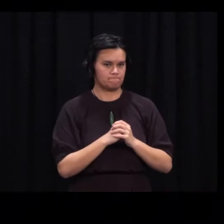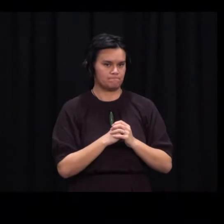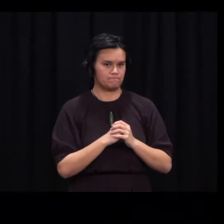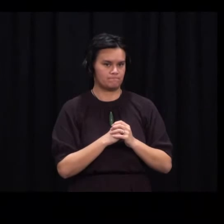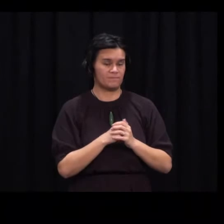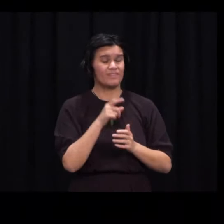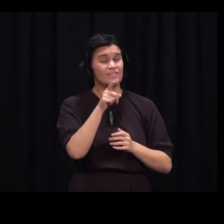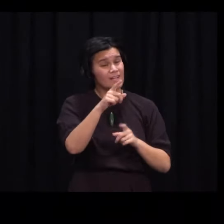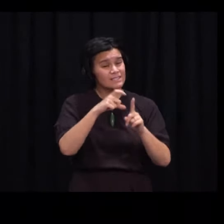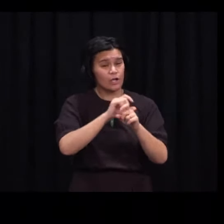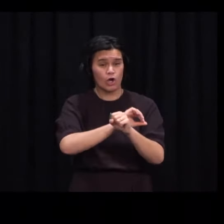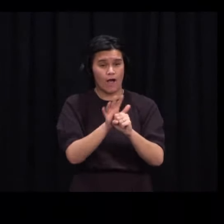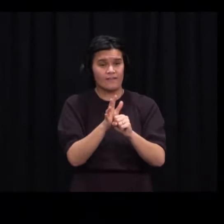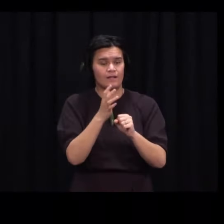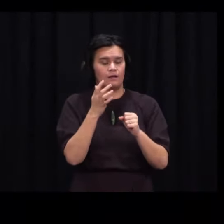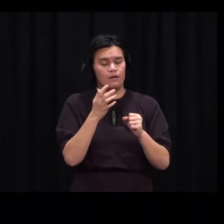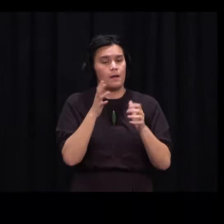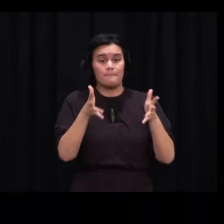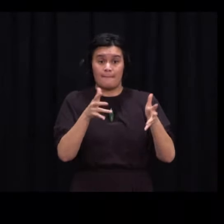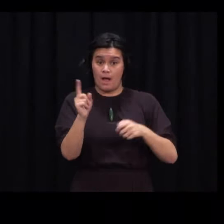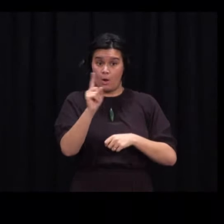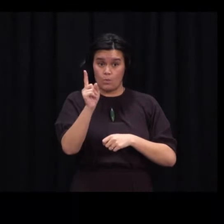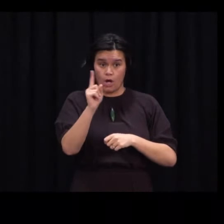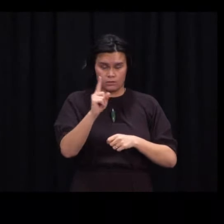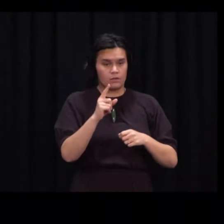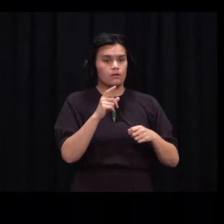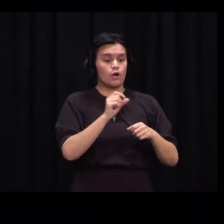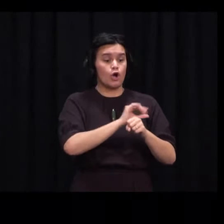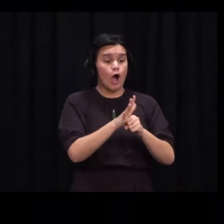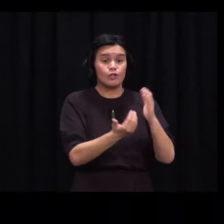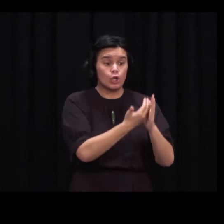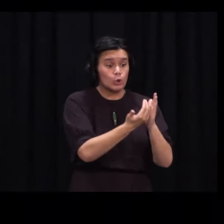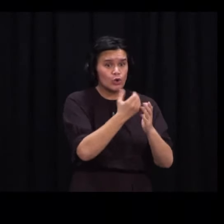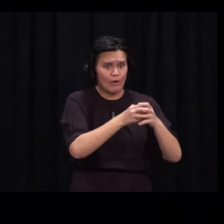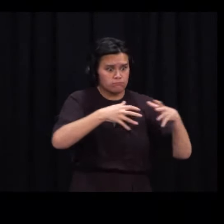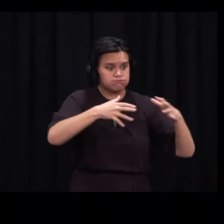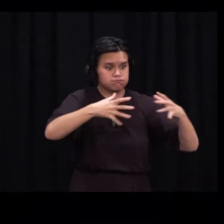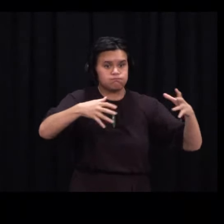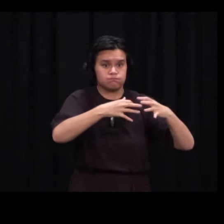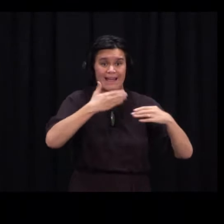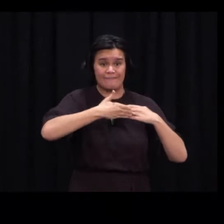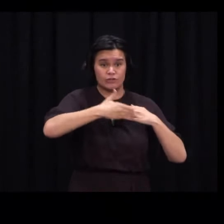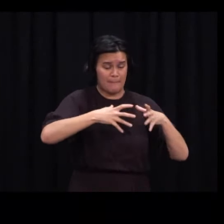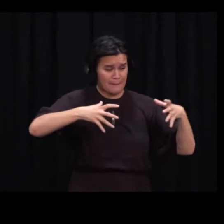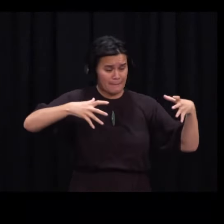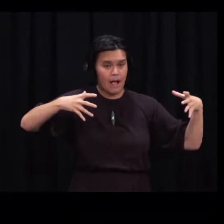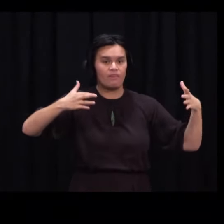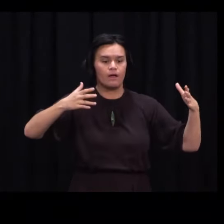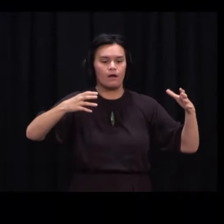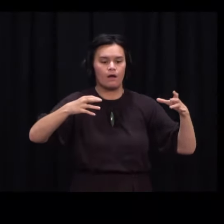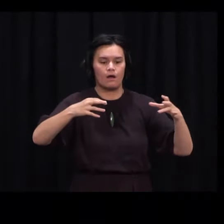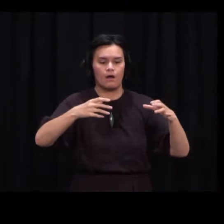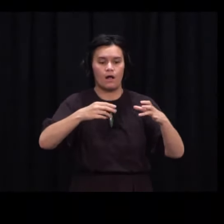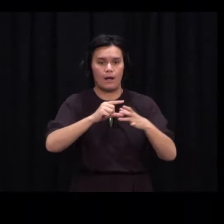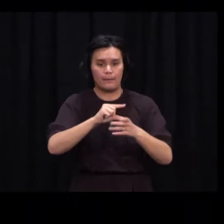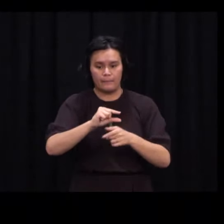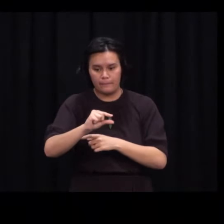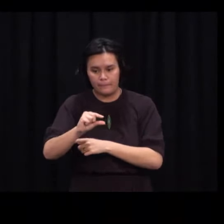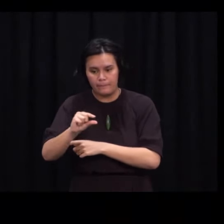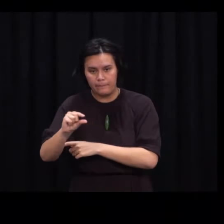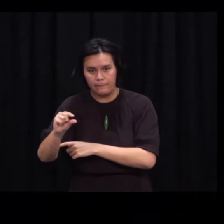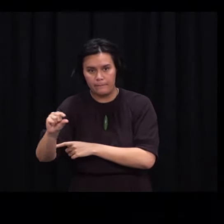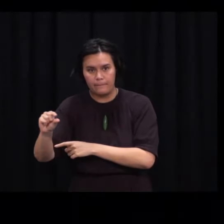to it. And the question we discussed as a cabinet today was, what is the best alert level we can use now to continue stamping